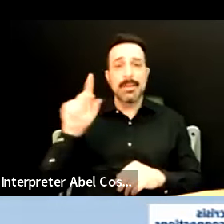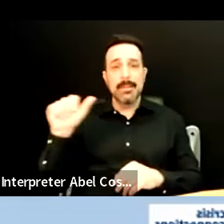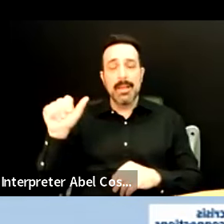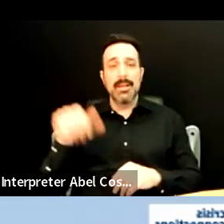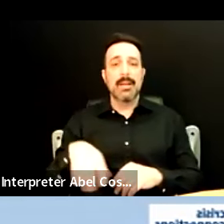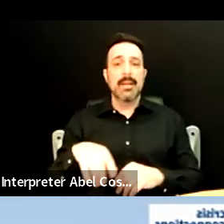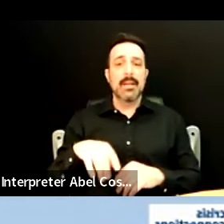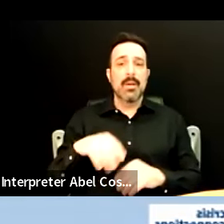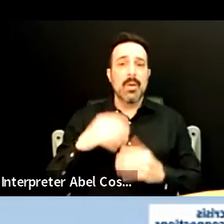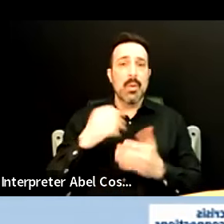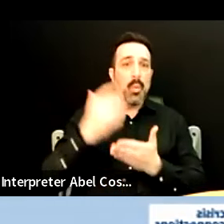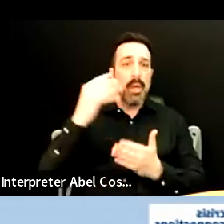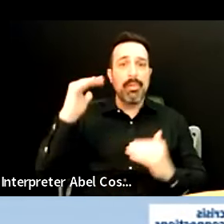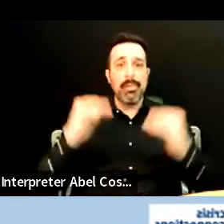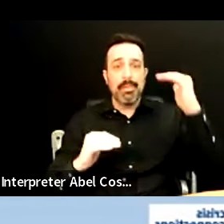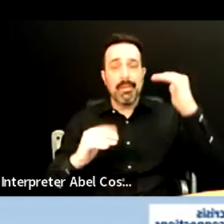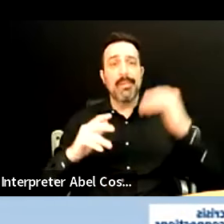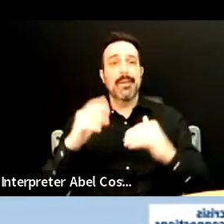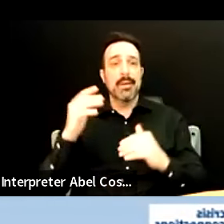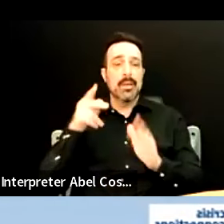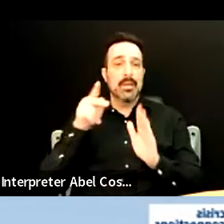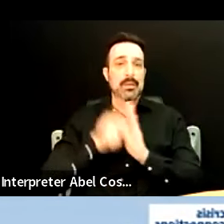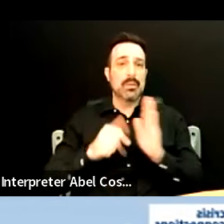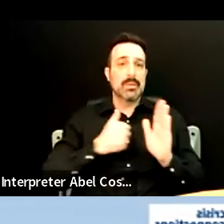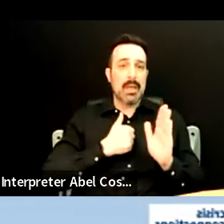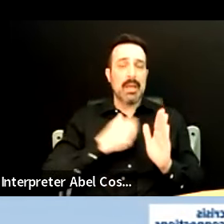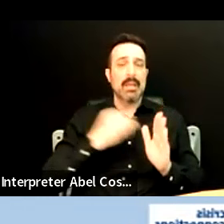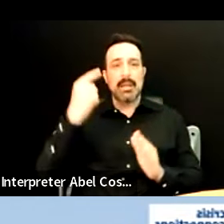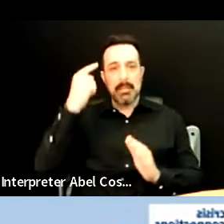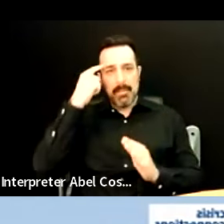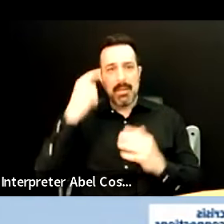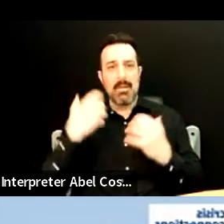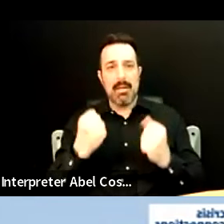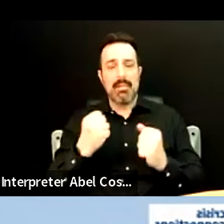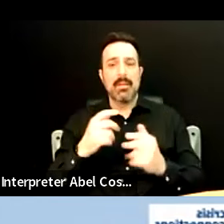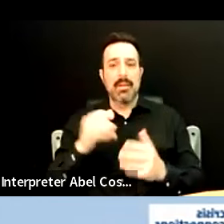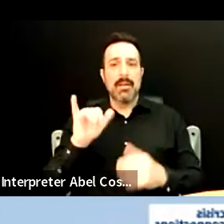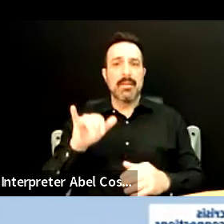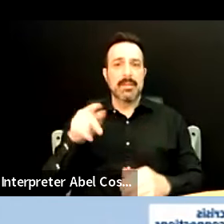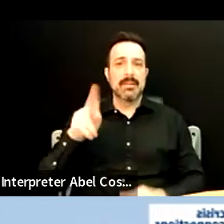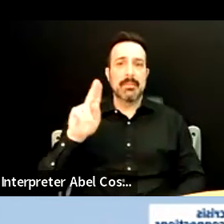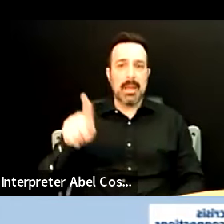wealth inequity, suicide prevention, and mental health. This is Puck.